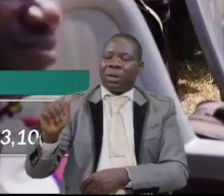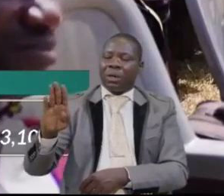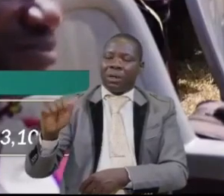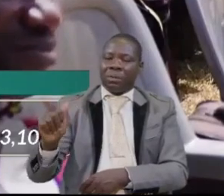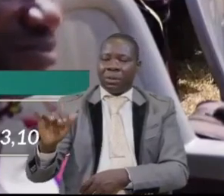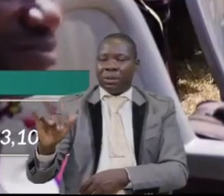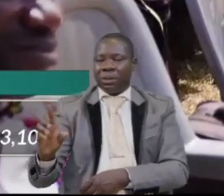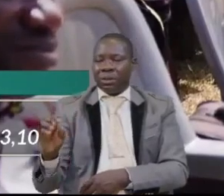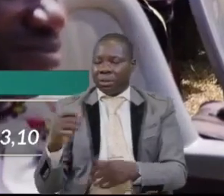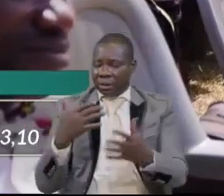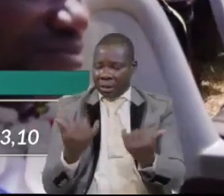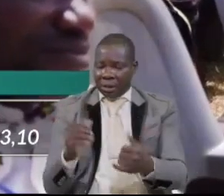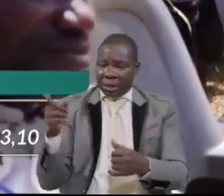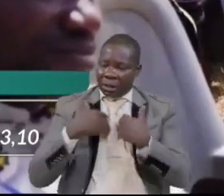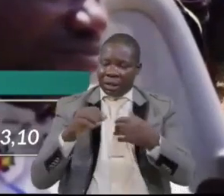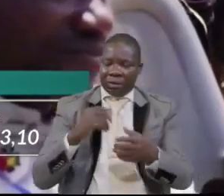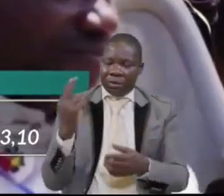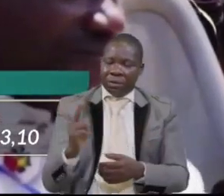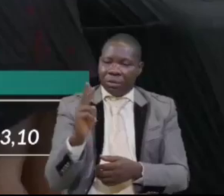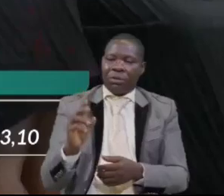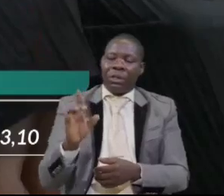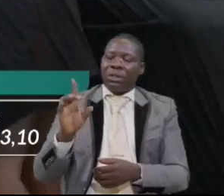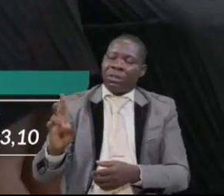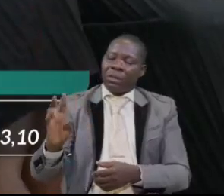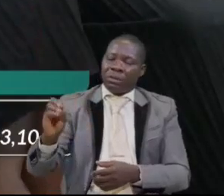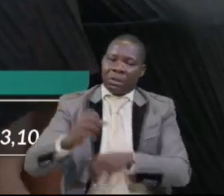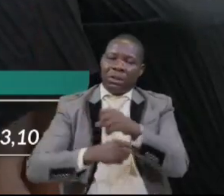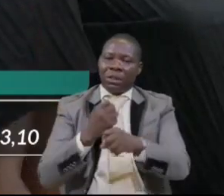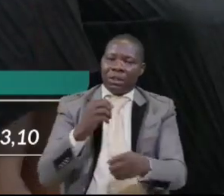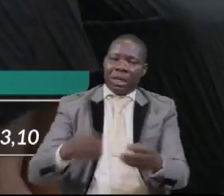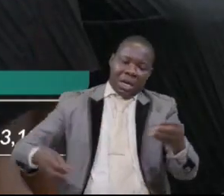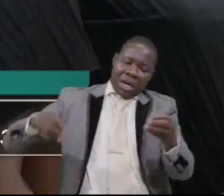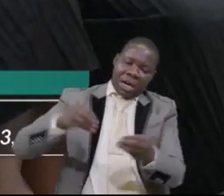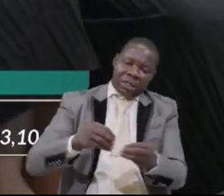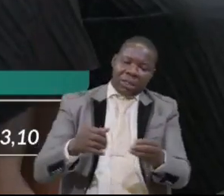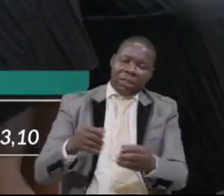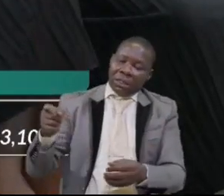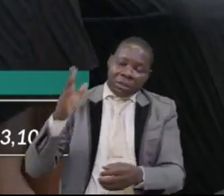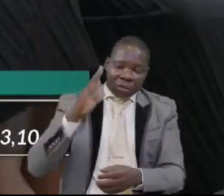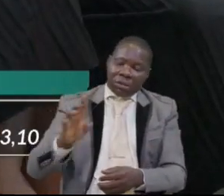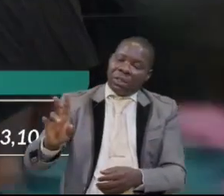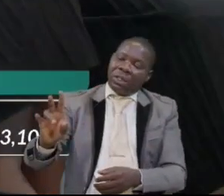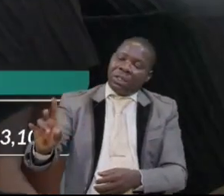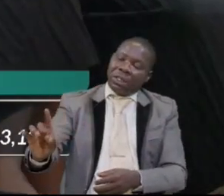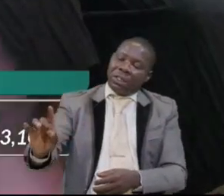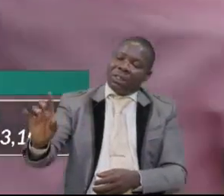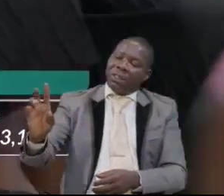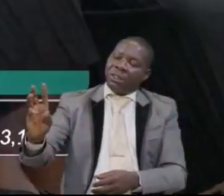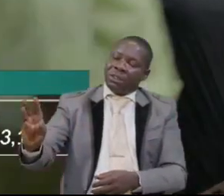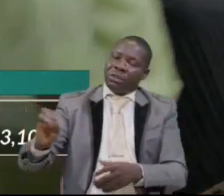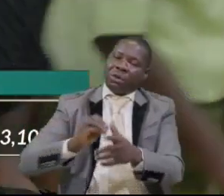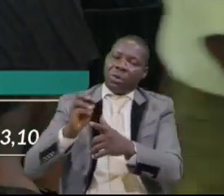in Babylon had everything together it was 86 or 87 or